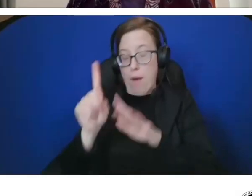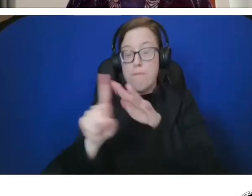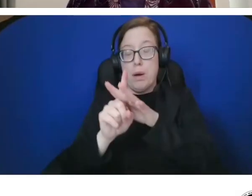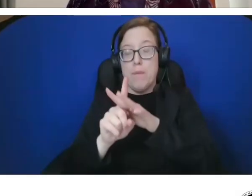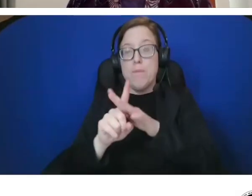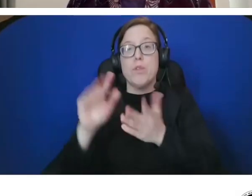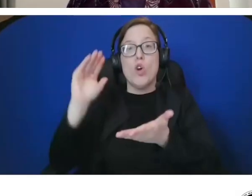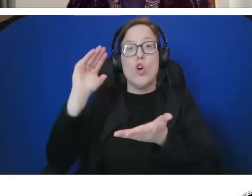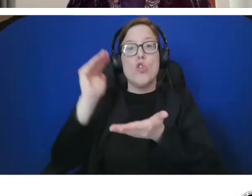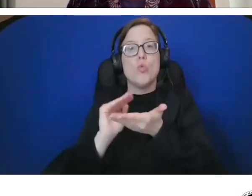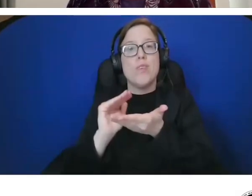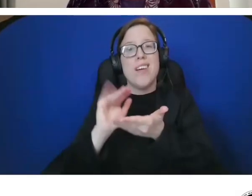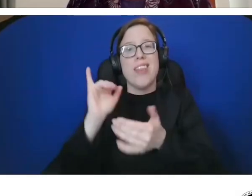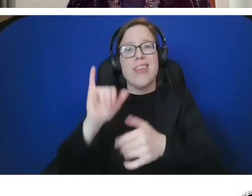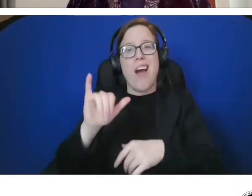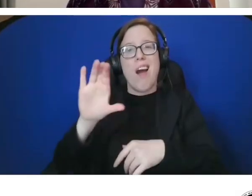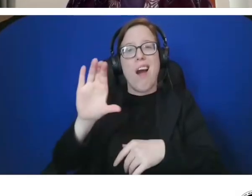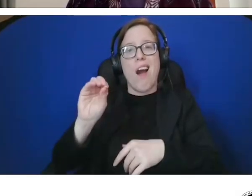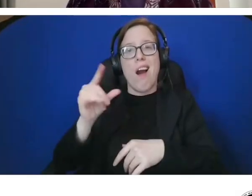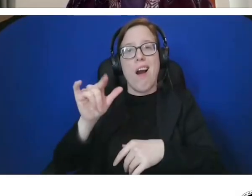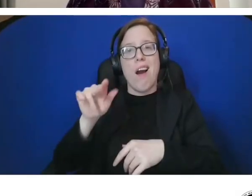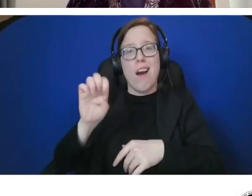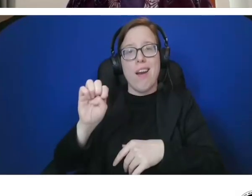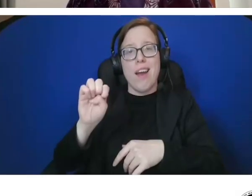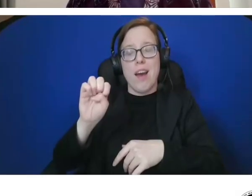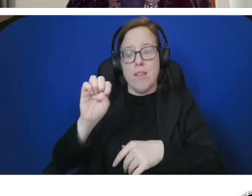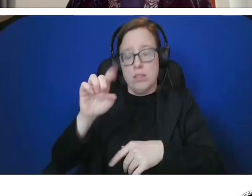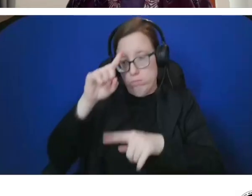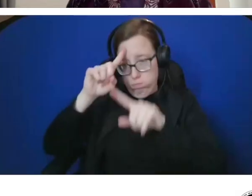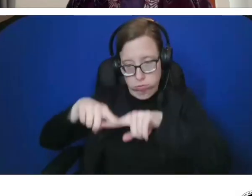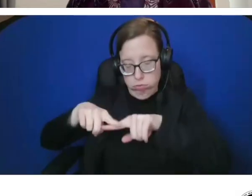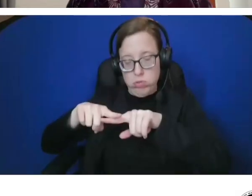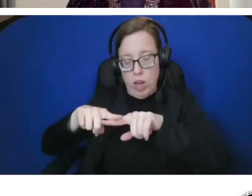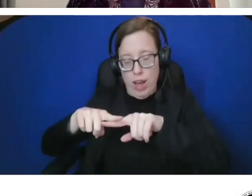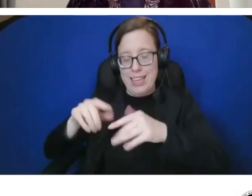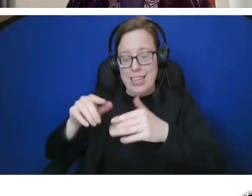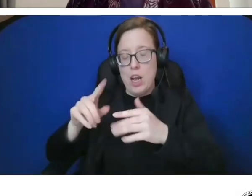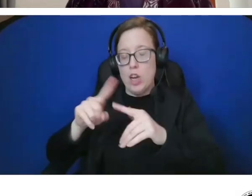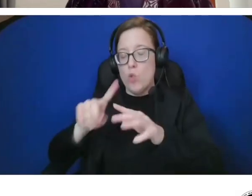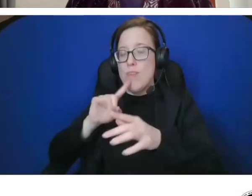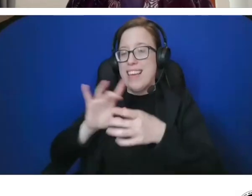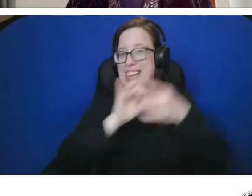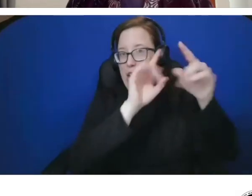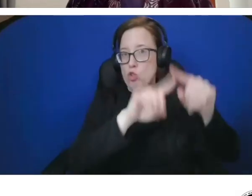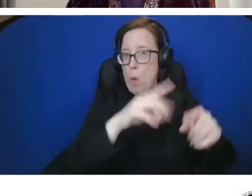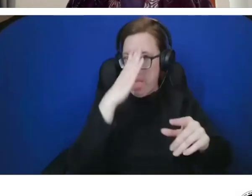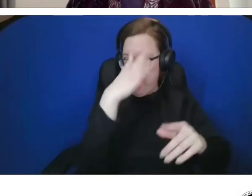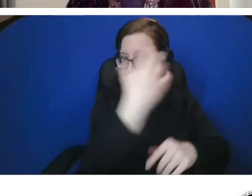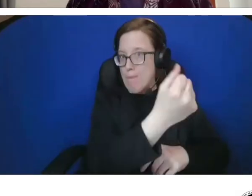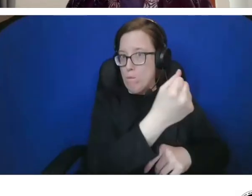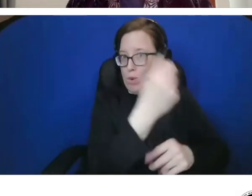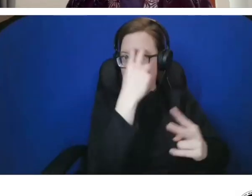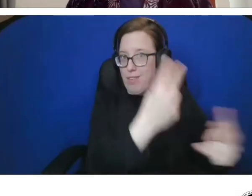They reduce the cognitive load, so to speak, and they are more easily pulled up in memory. So these experiences then